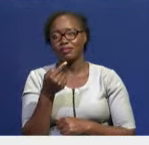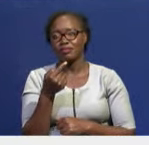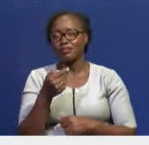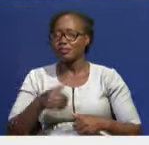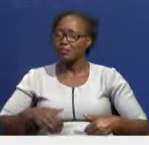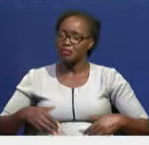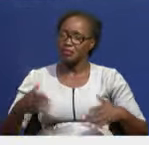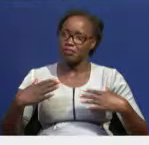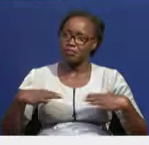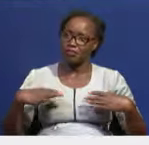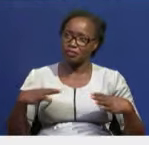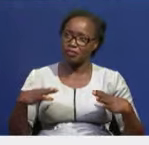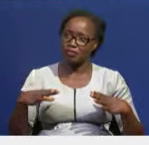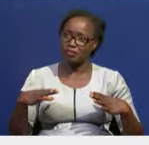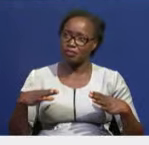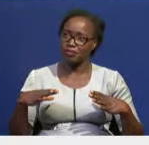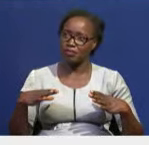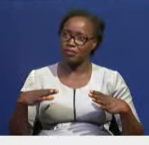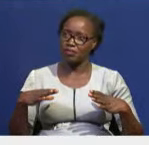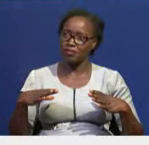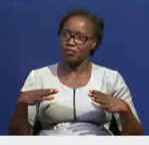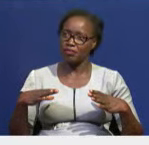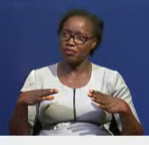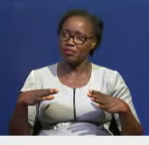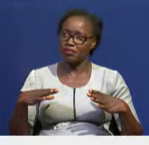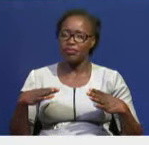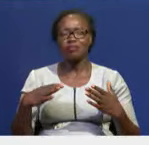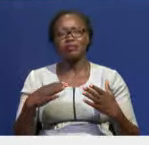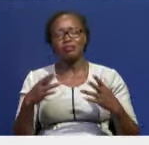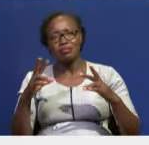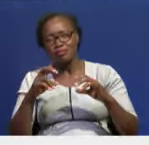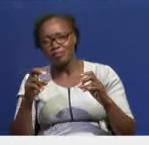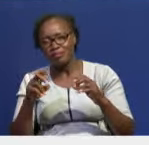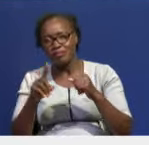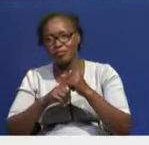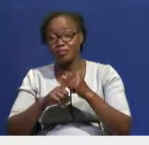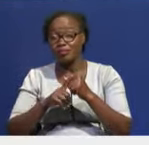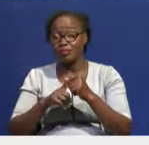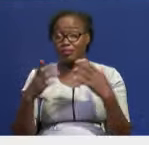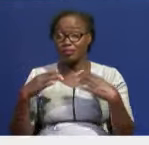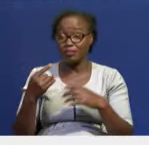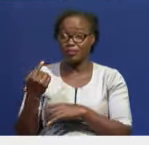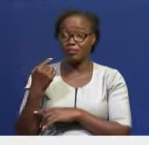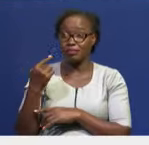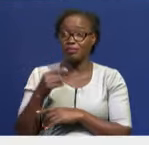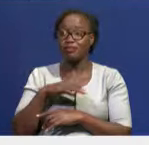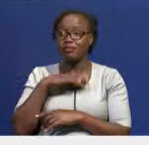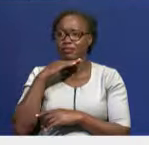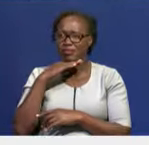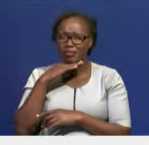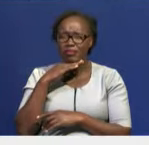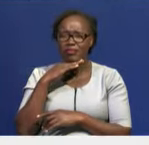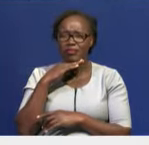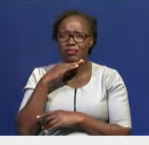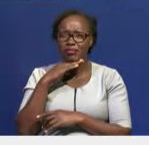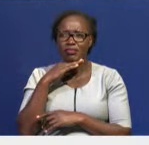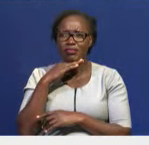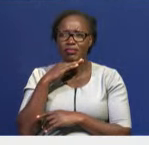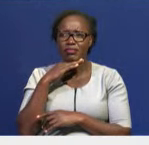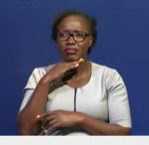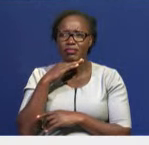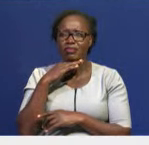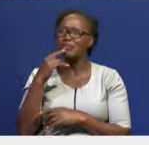young people, six to be exact, six people yesterday lost their lives.